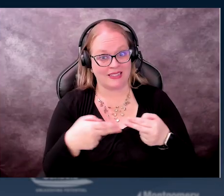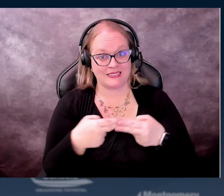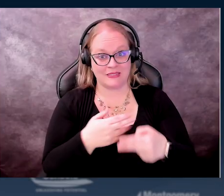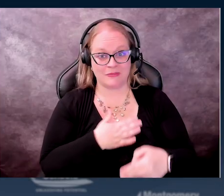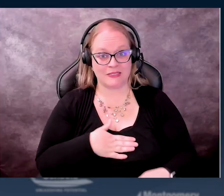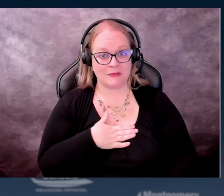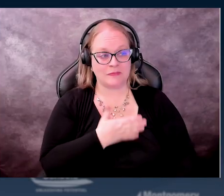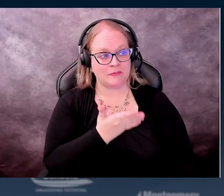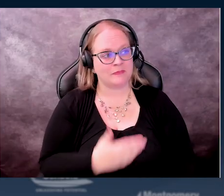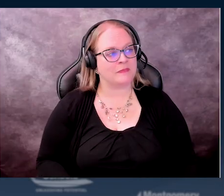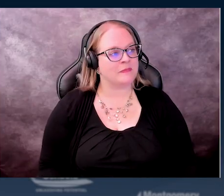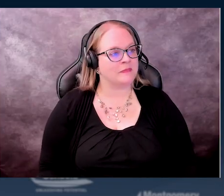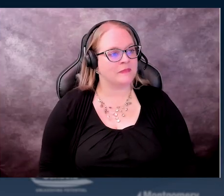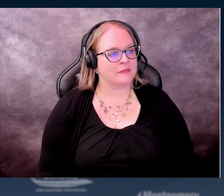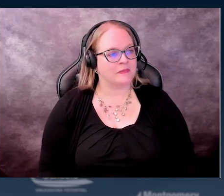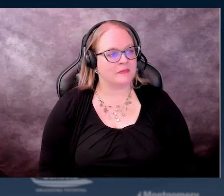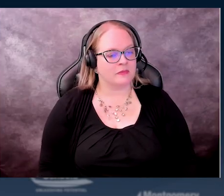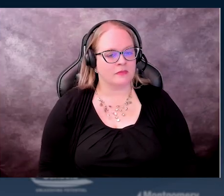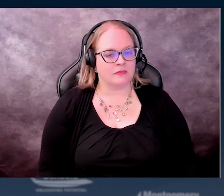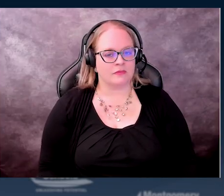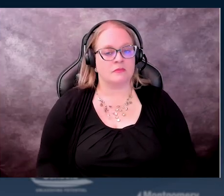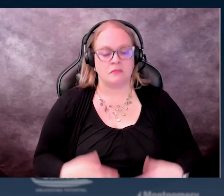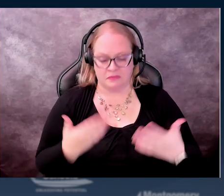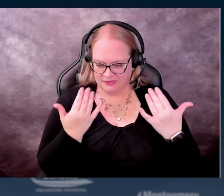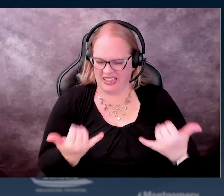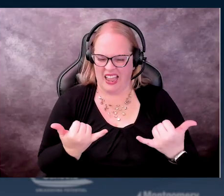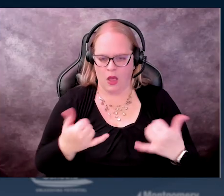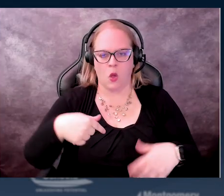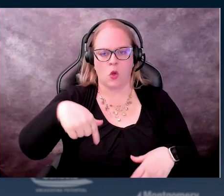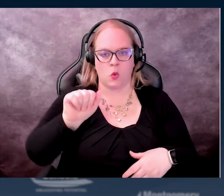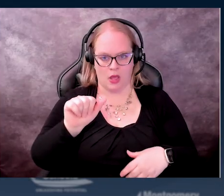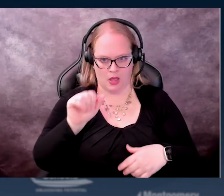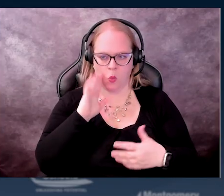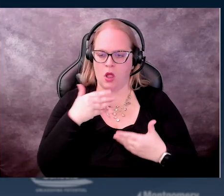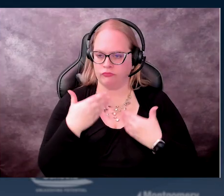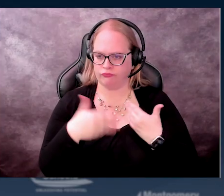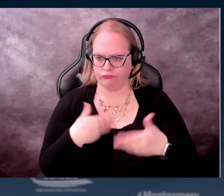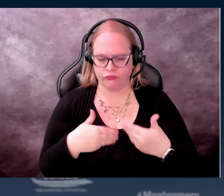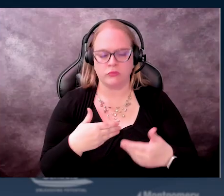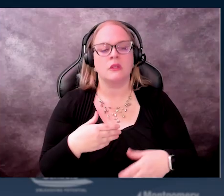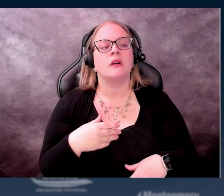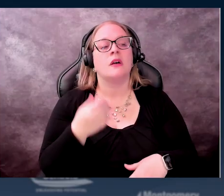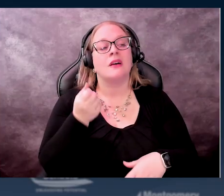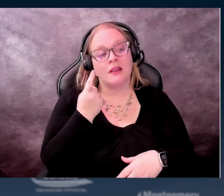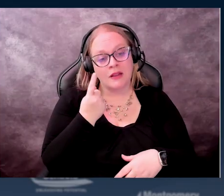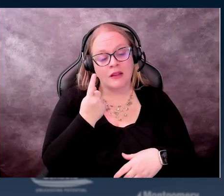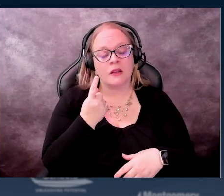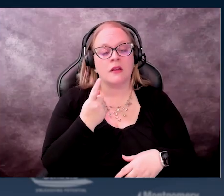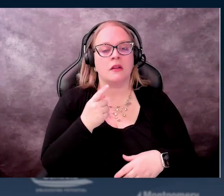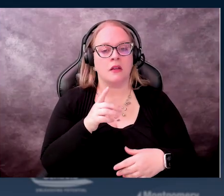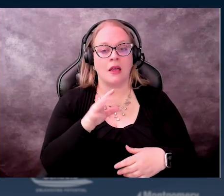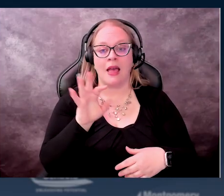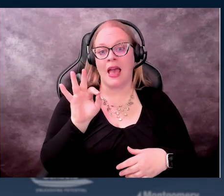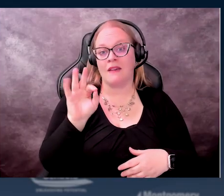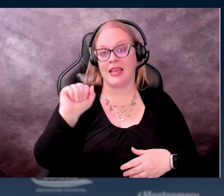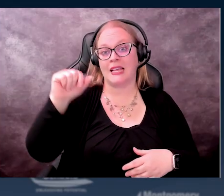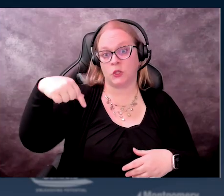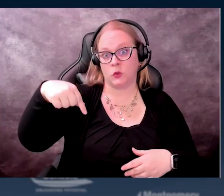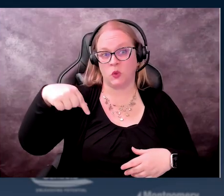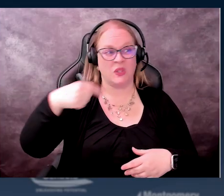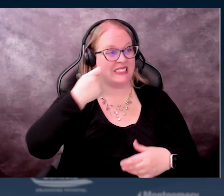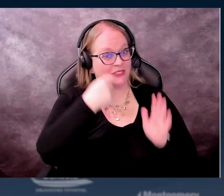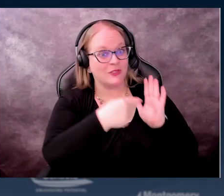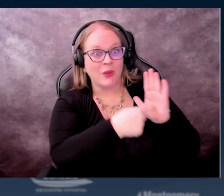We are going to do the questions next. We will have an updated frequently asked questions on